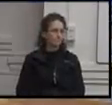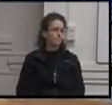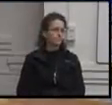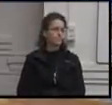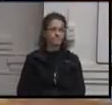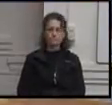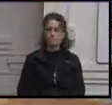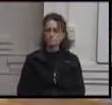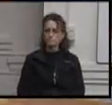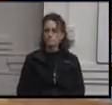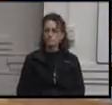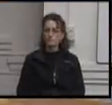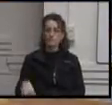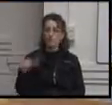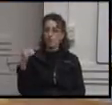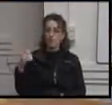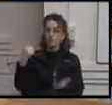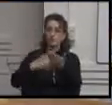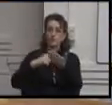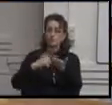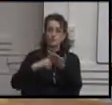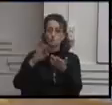Any other discussion or questions?